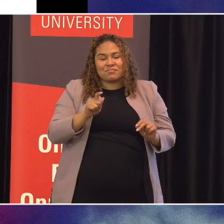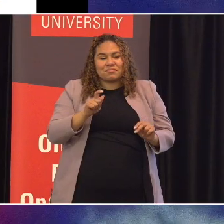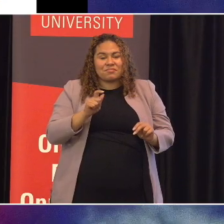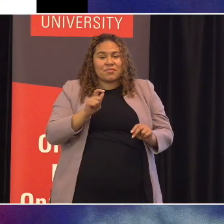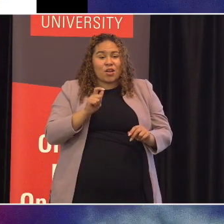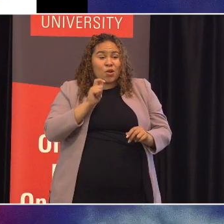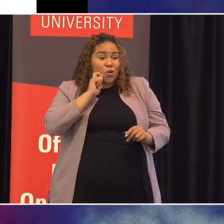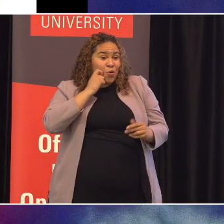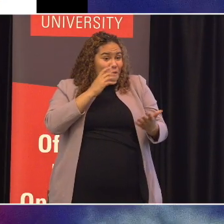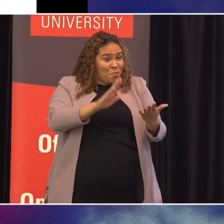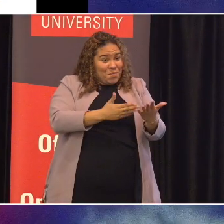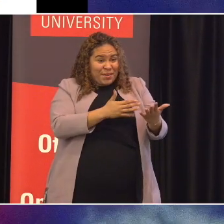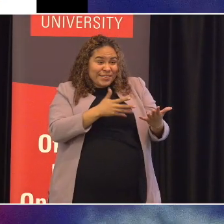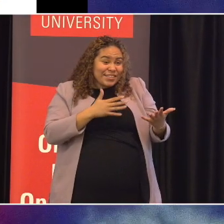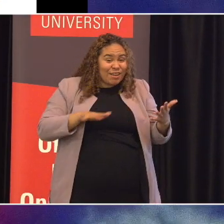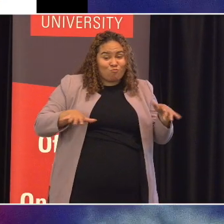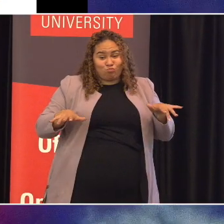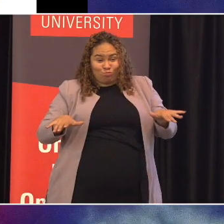groovy music.